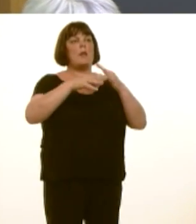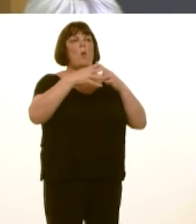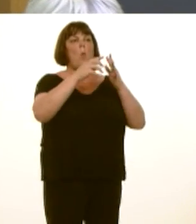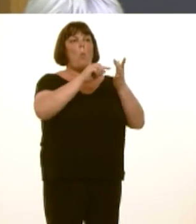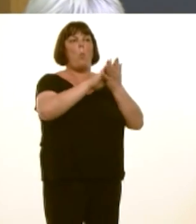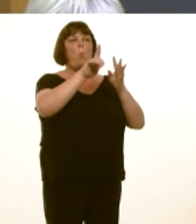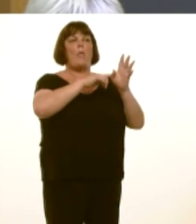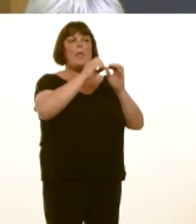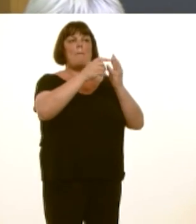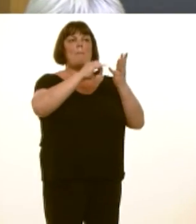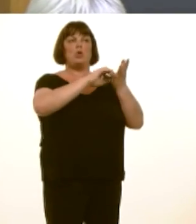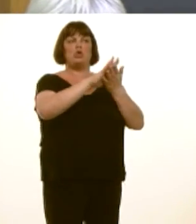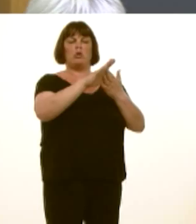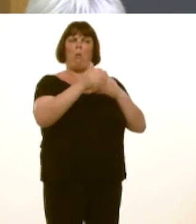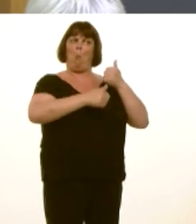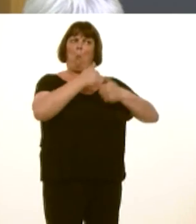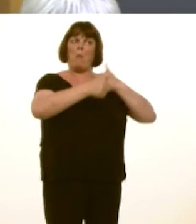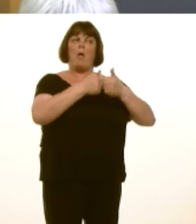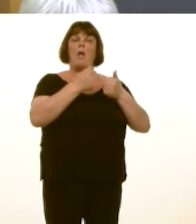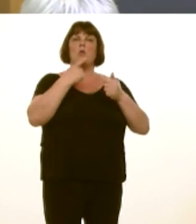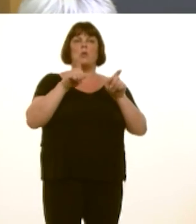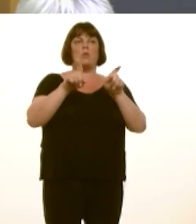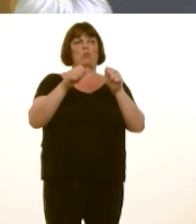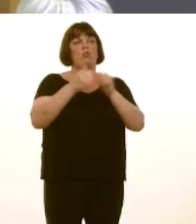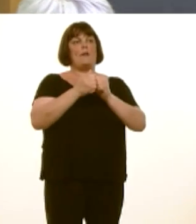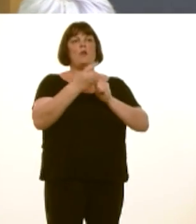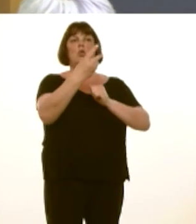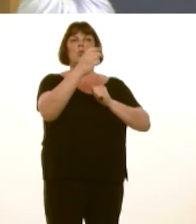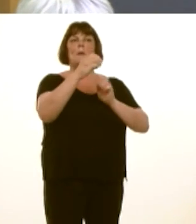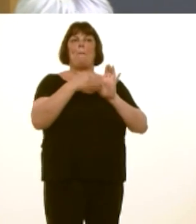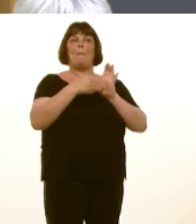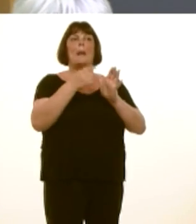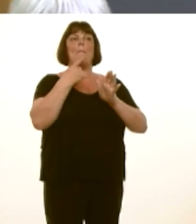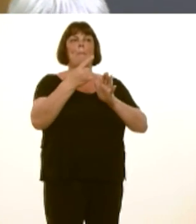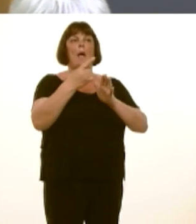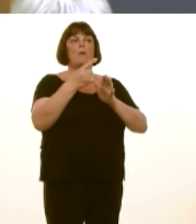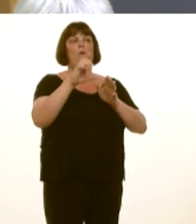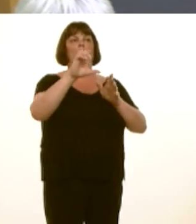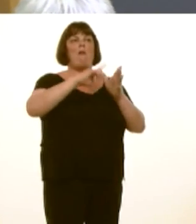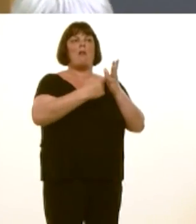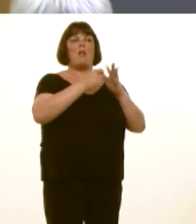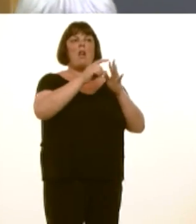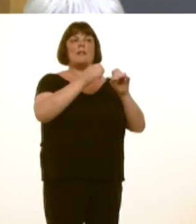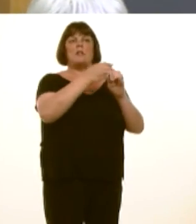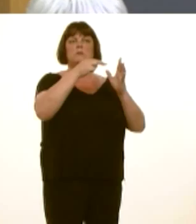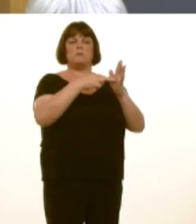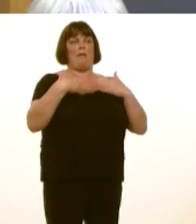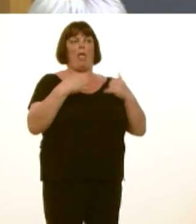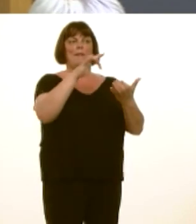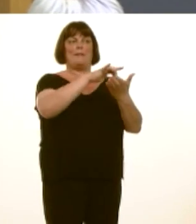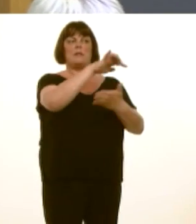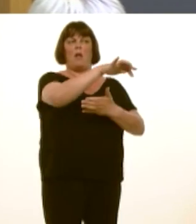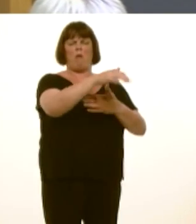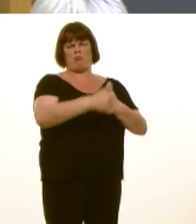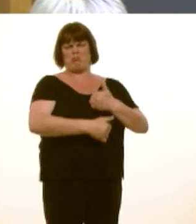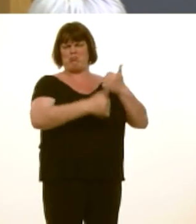Health Minister gave the go-ahead for the £20 million Cardigan Health Centre, and that again is fantastic news for that region. Do